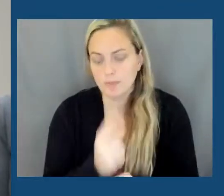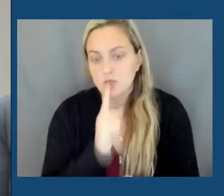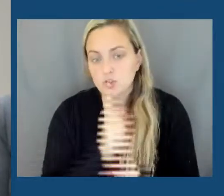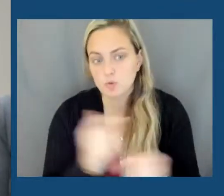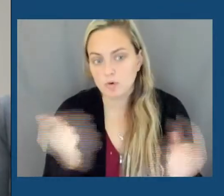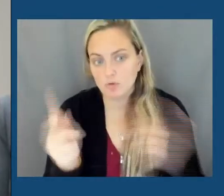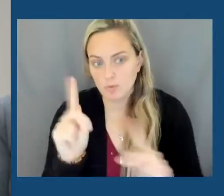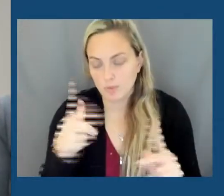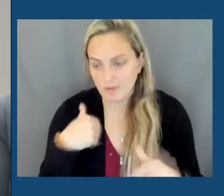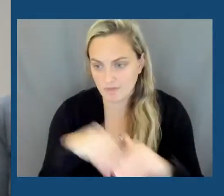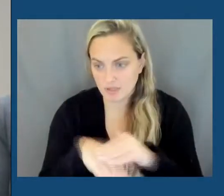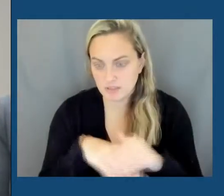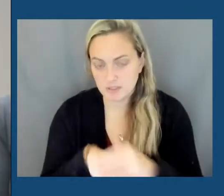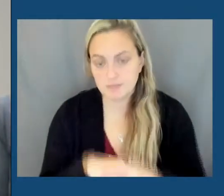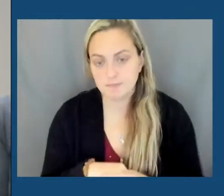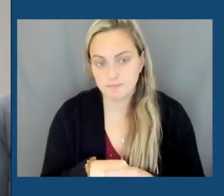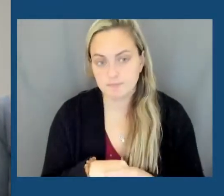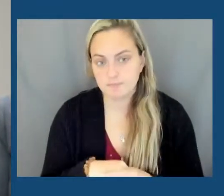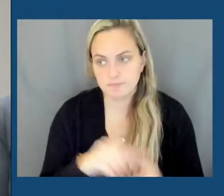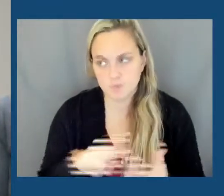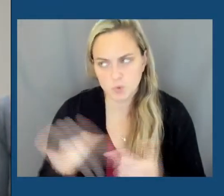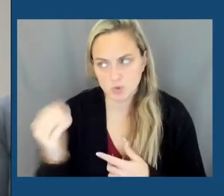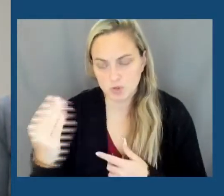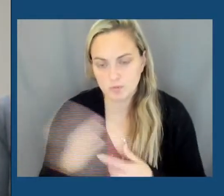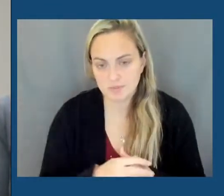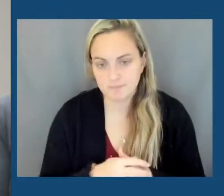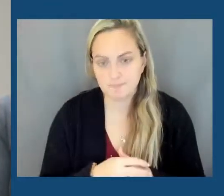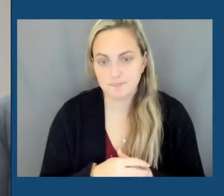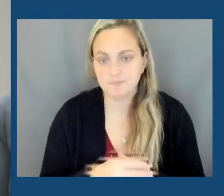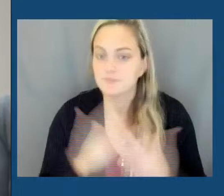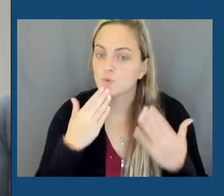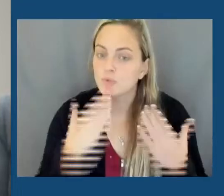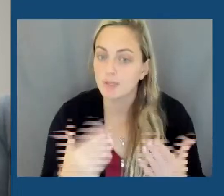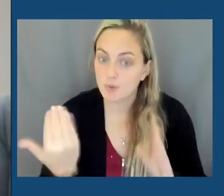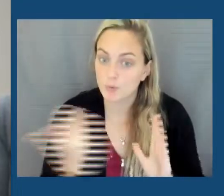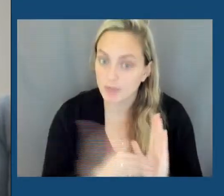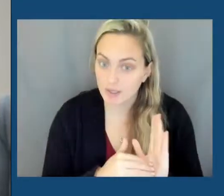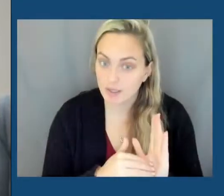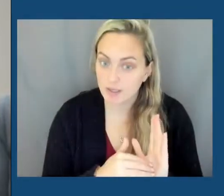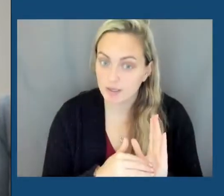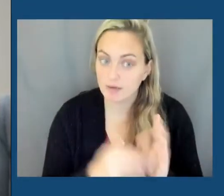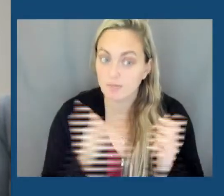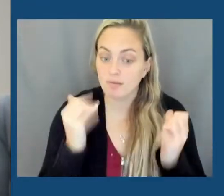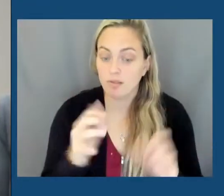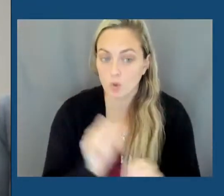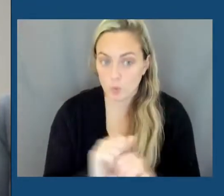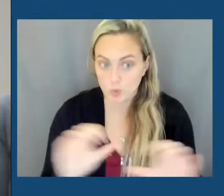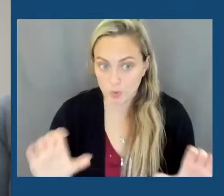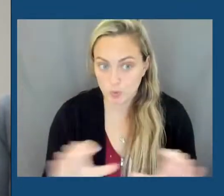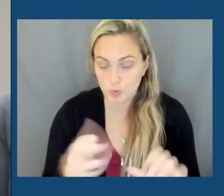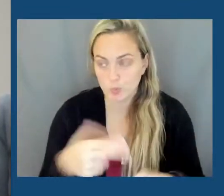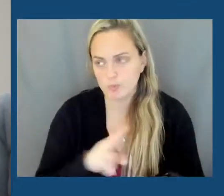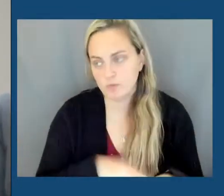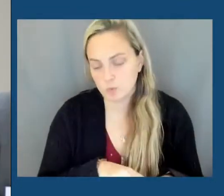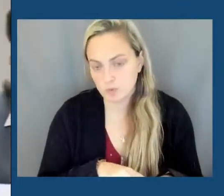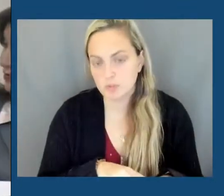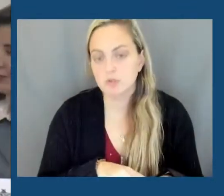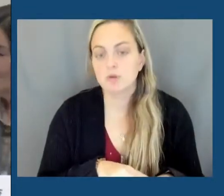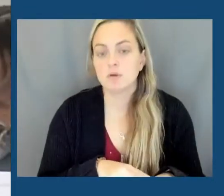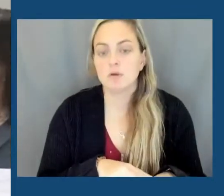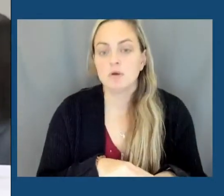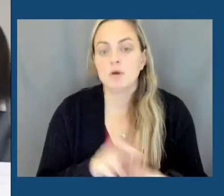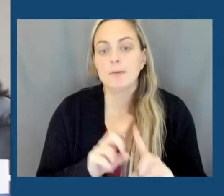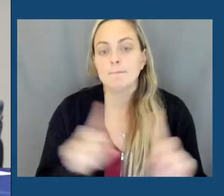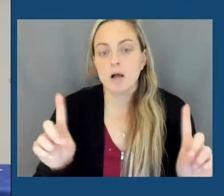has access to these jobs. So thank you again. A lot of work to do, of course, but